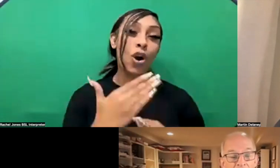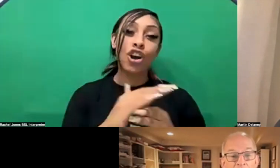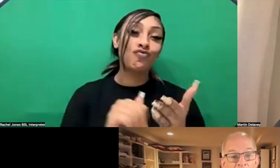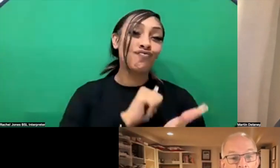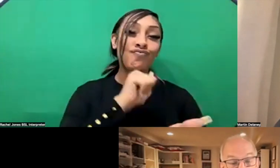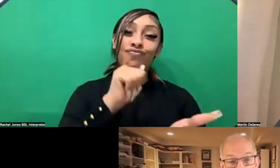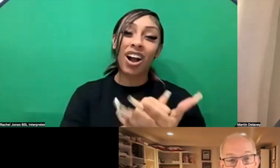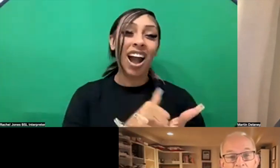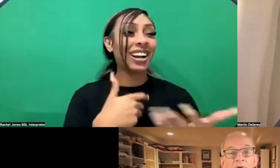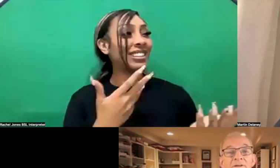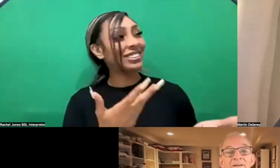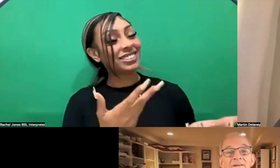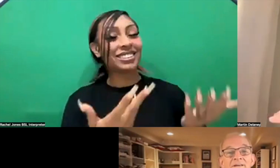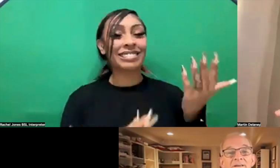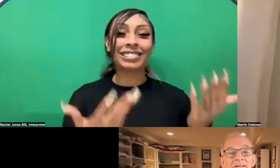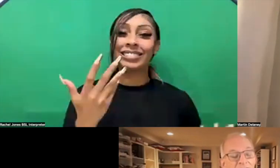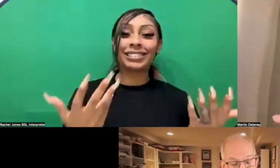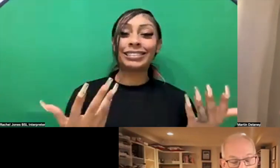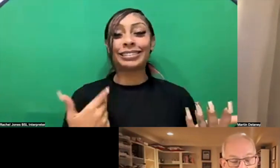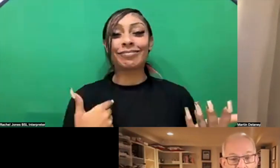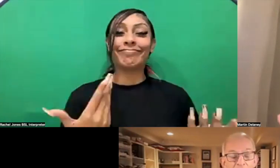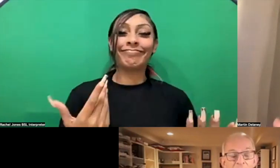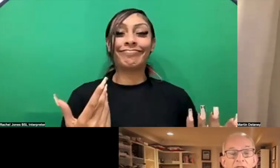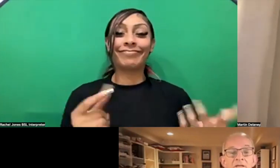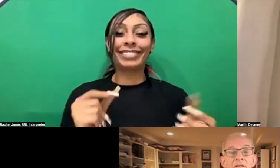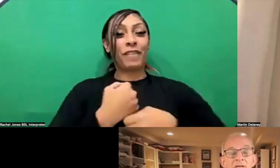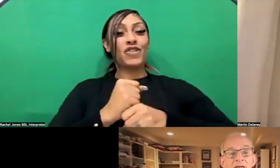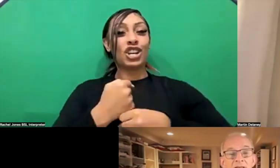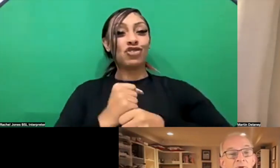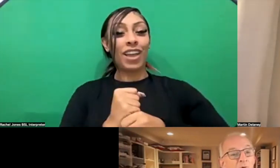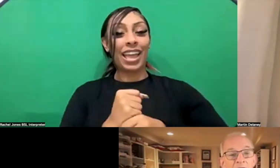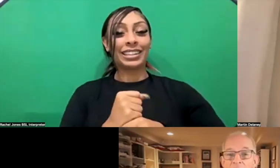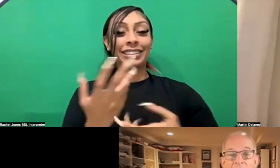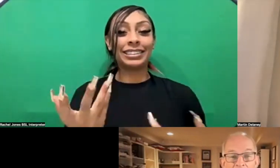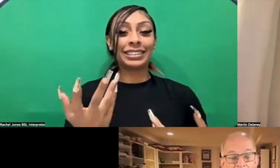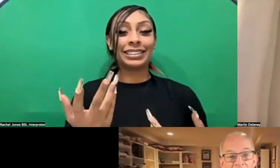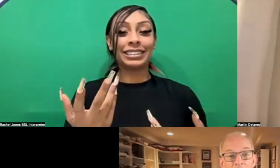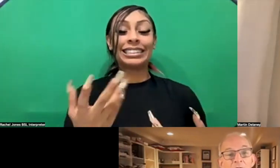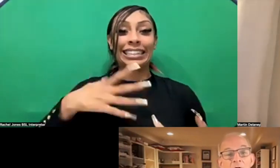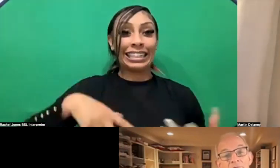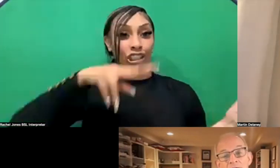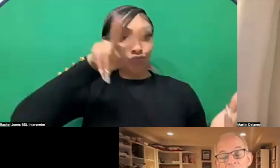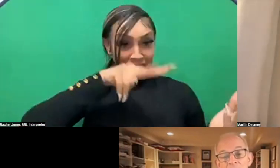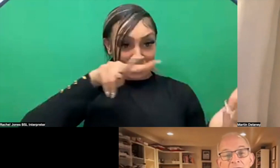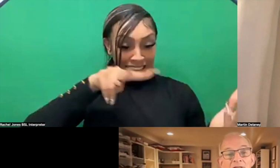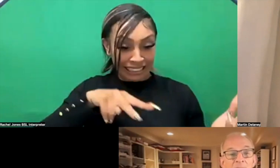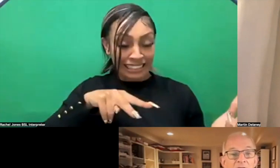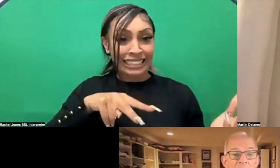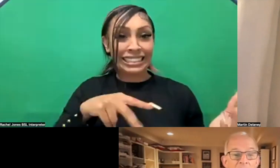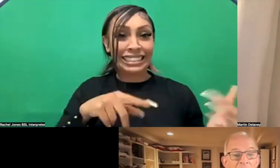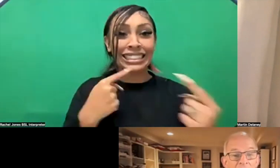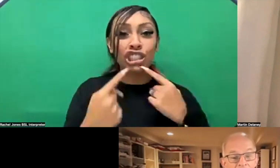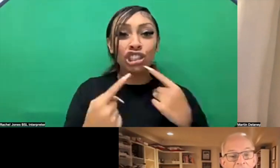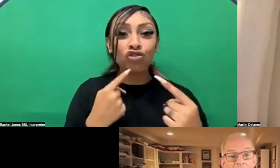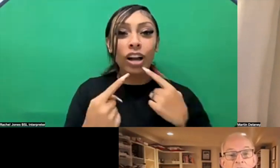as people wanted it to work. It didn't work intuitively. It required reading a manual, often written by a Japanese